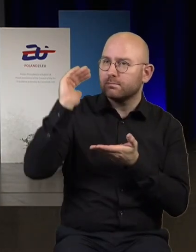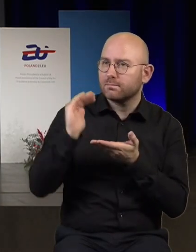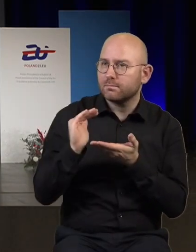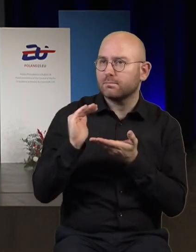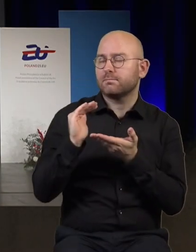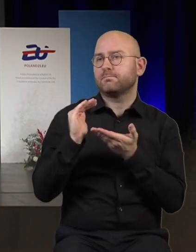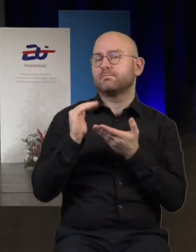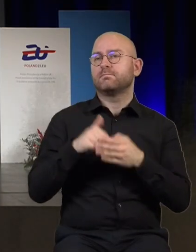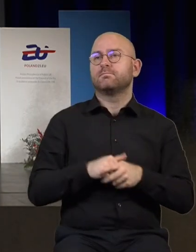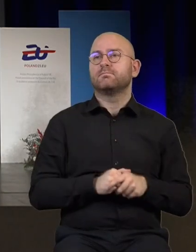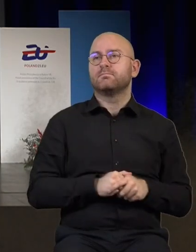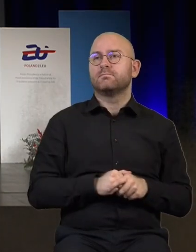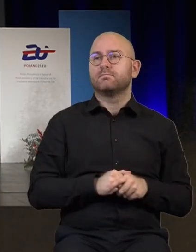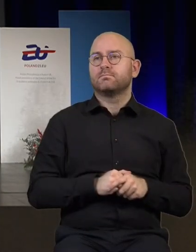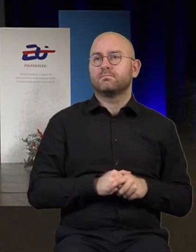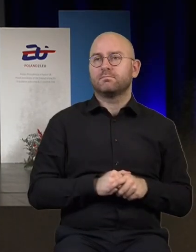defense, about security.